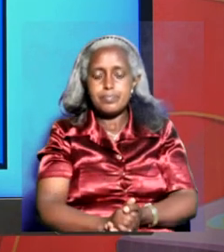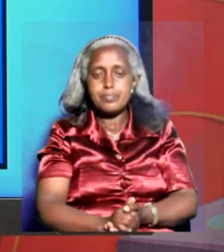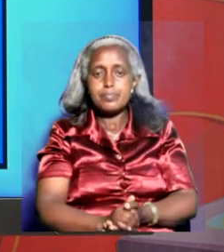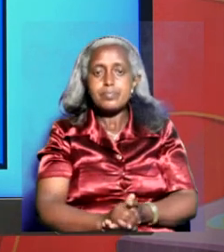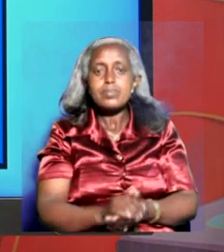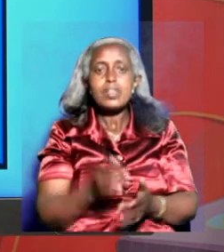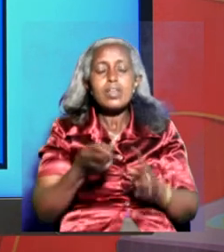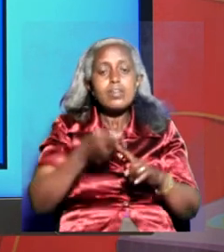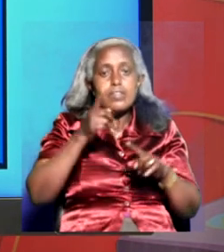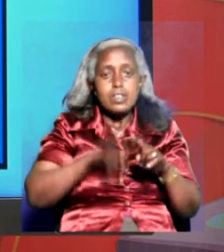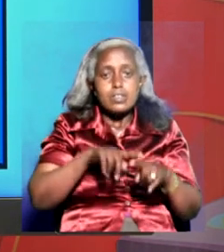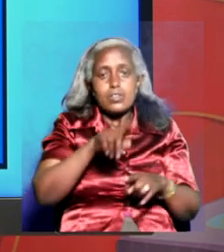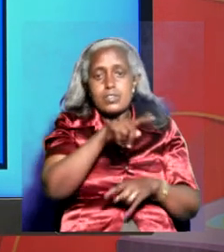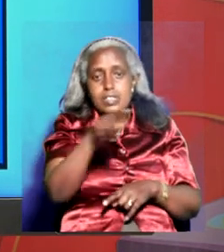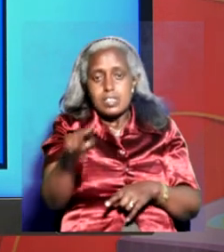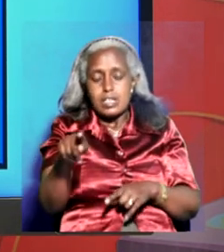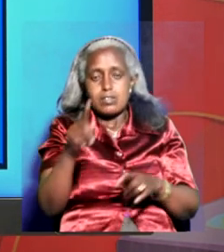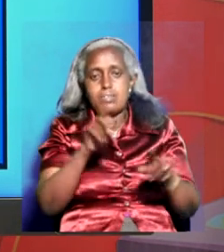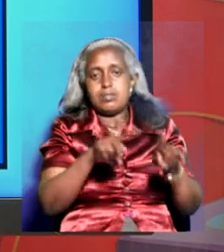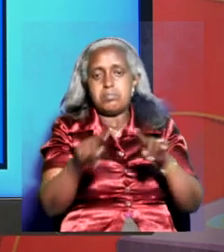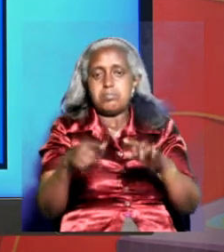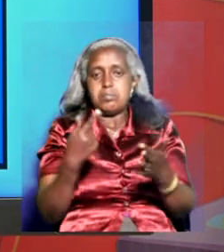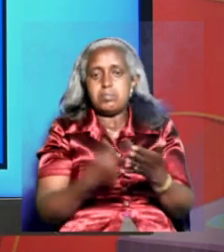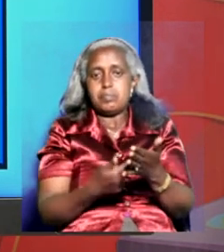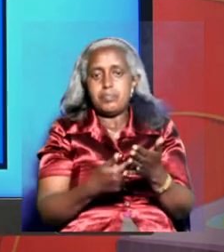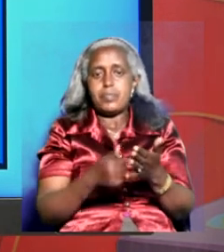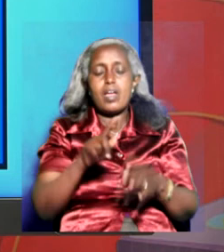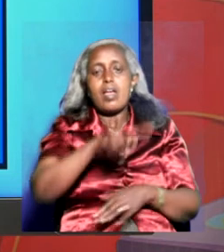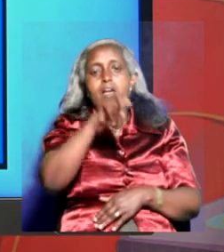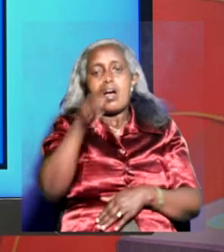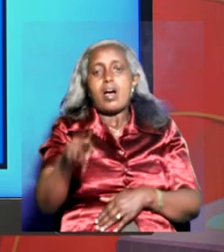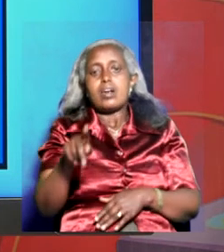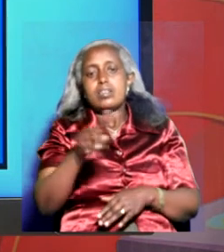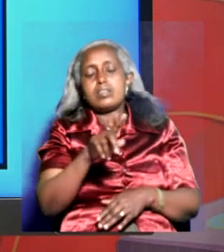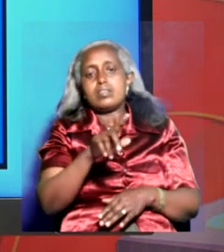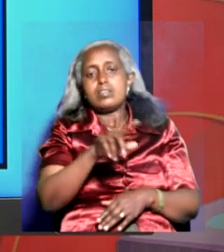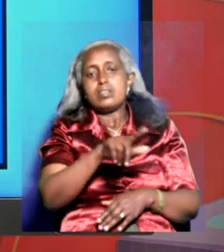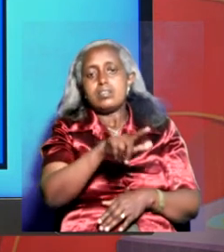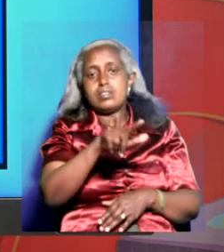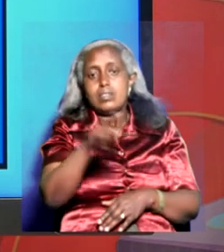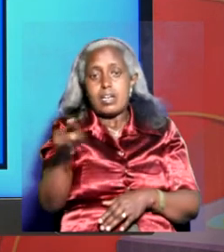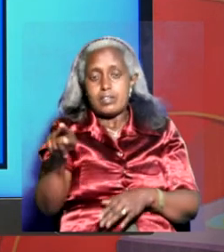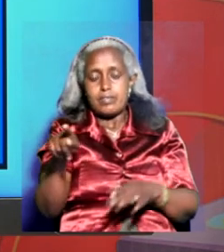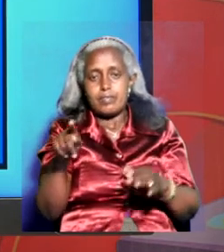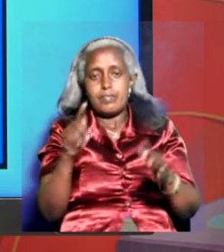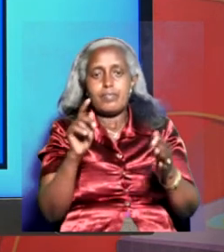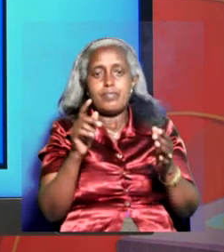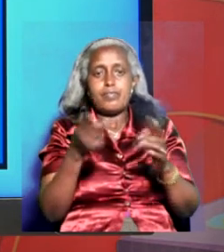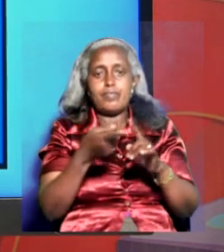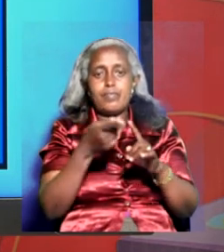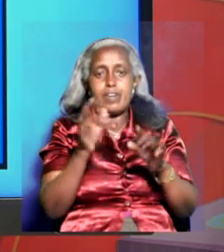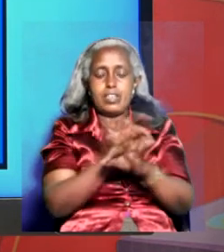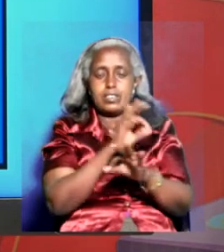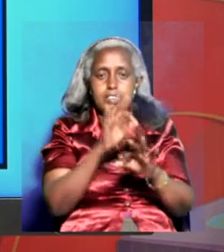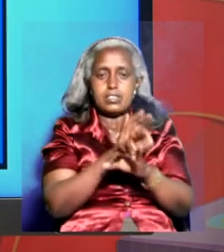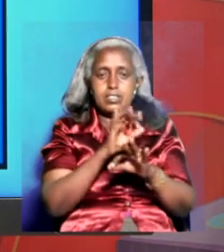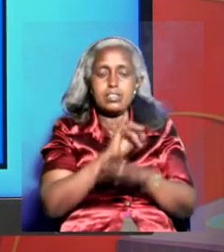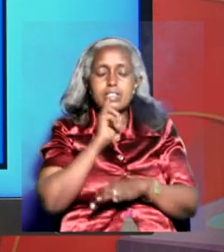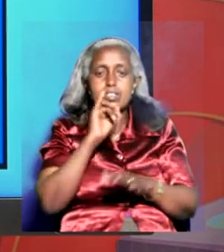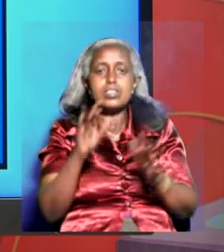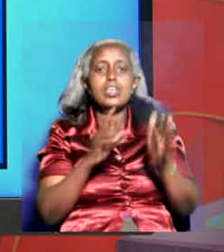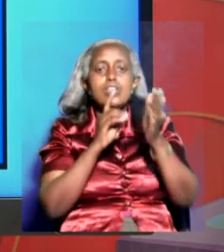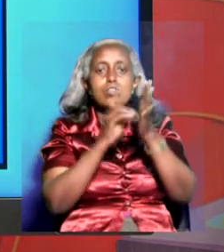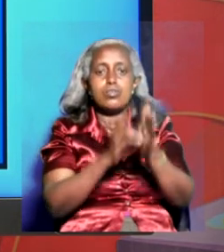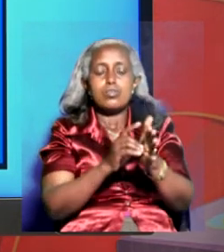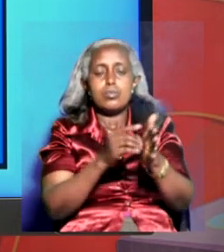Inverse of sine can also be stated like arc sine function. So the inverse of sine or arc sine function is denoted by